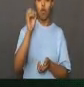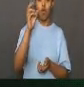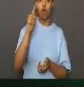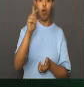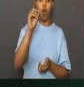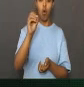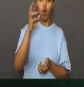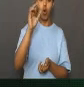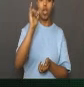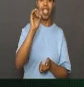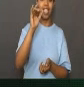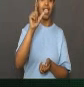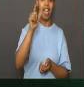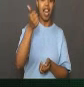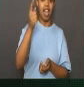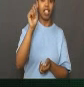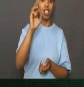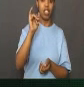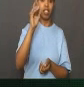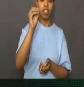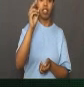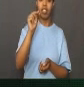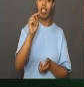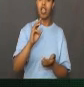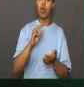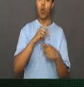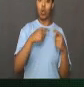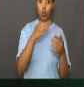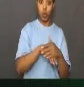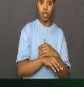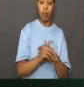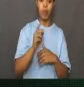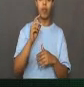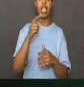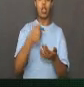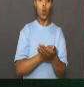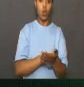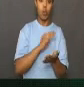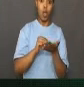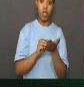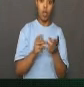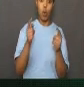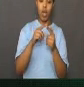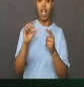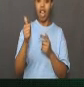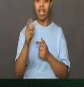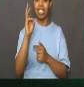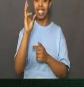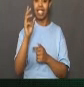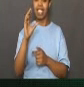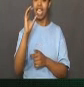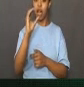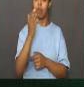phosphorylation process, the glucose molecule is converted to another 6-carbon